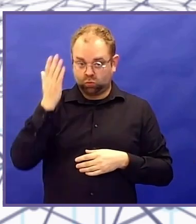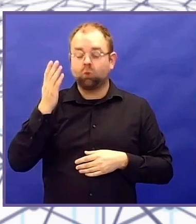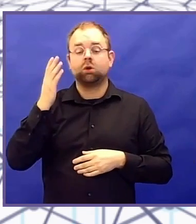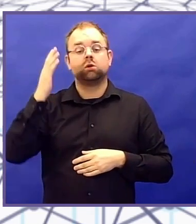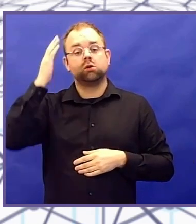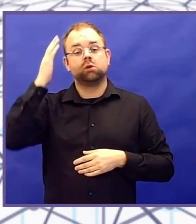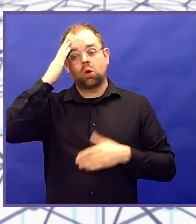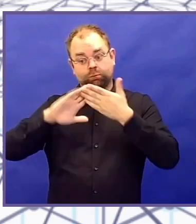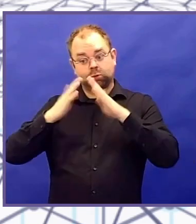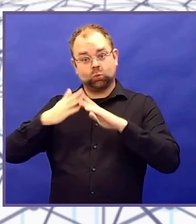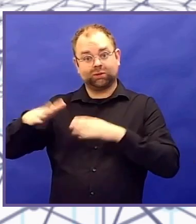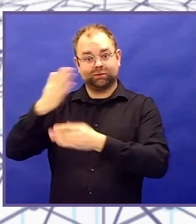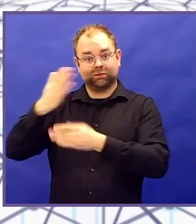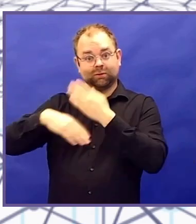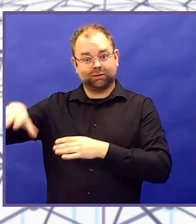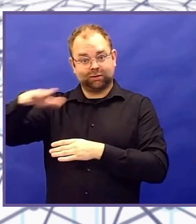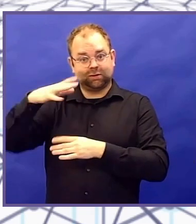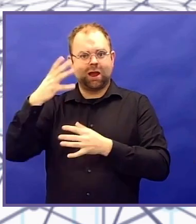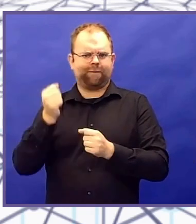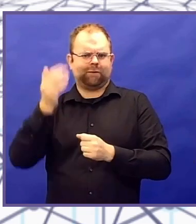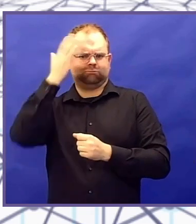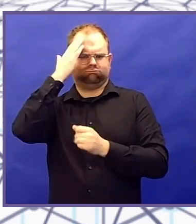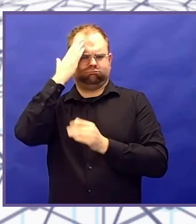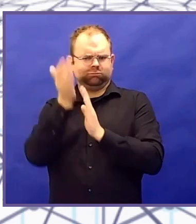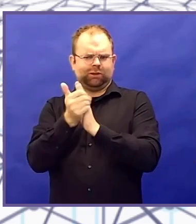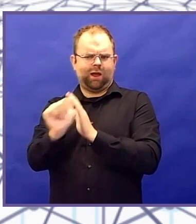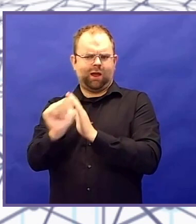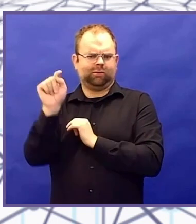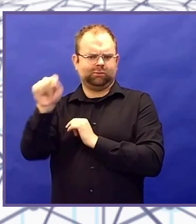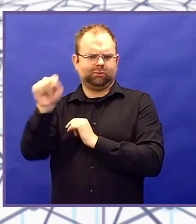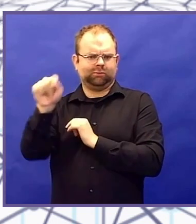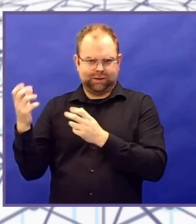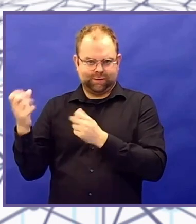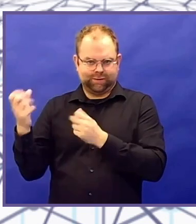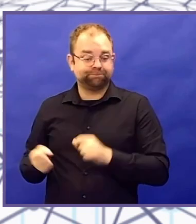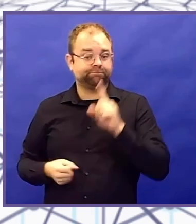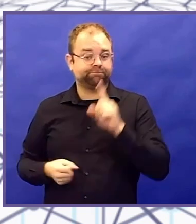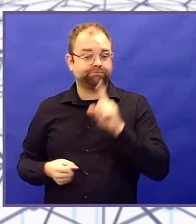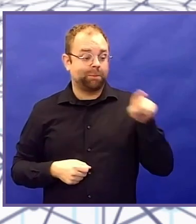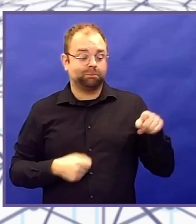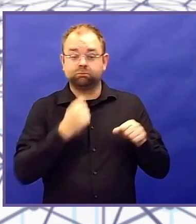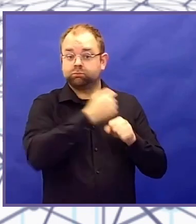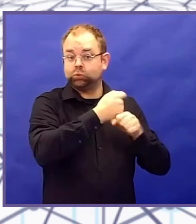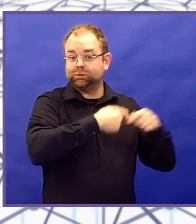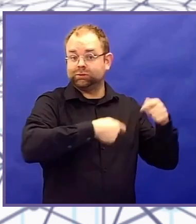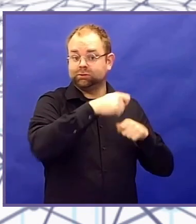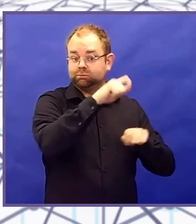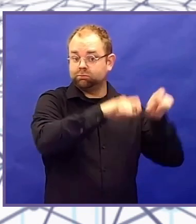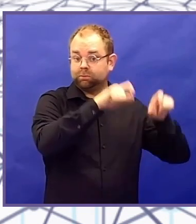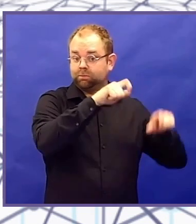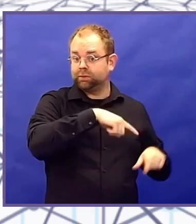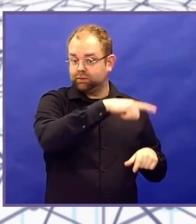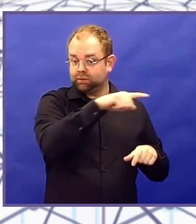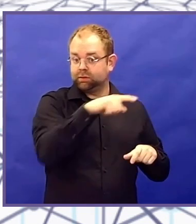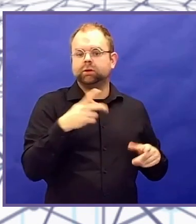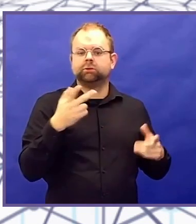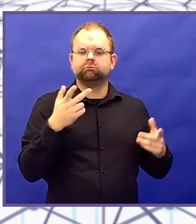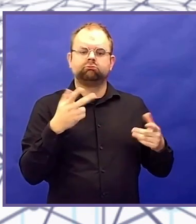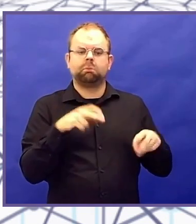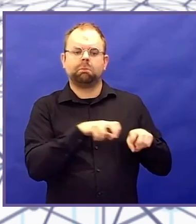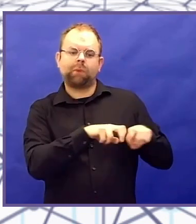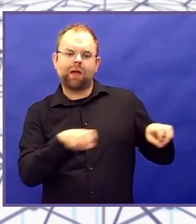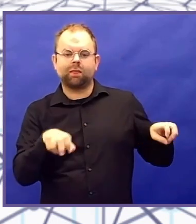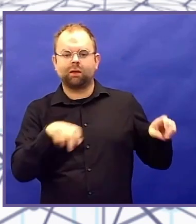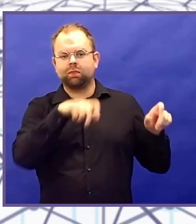experience with persons with disabilities. Or they may have, but not in the context of business.